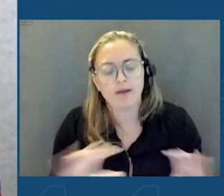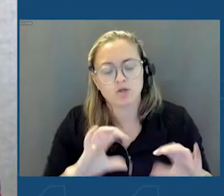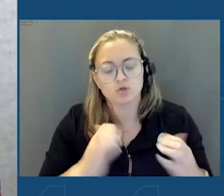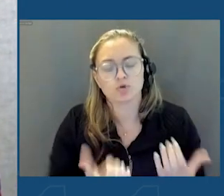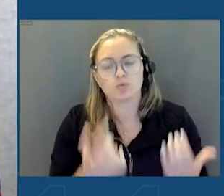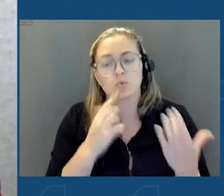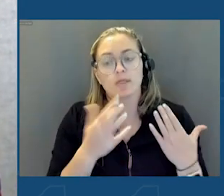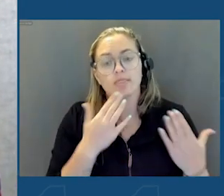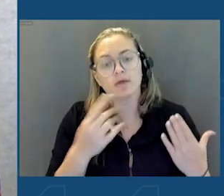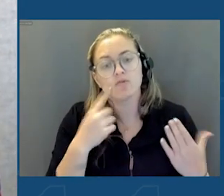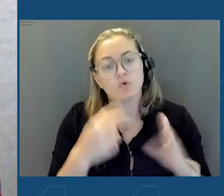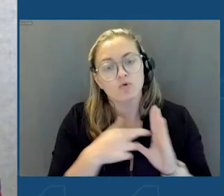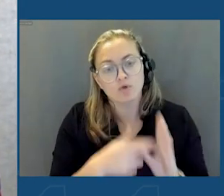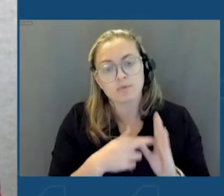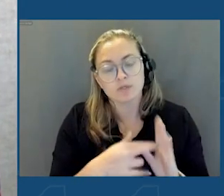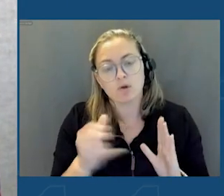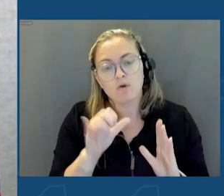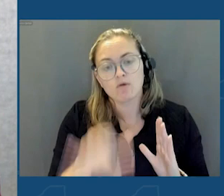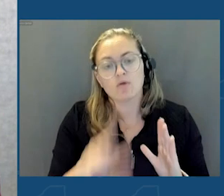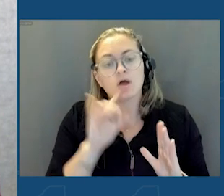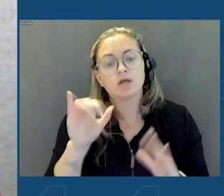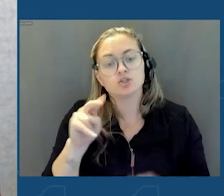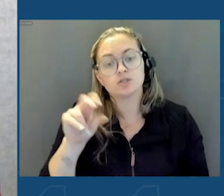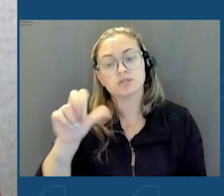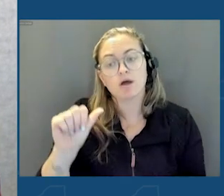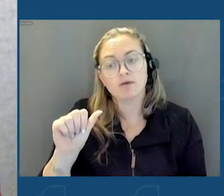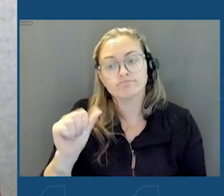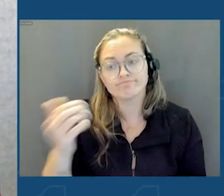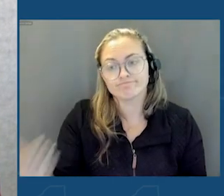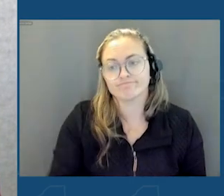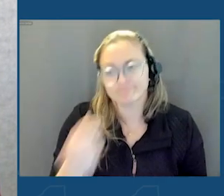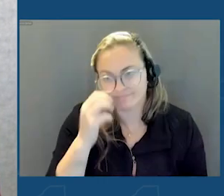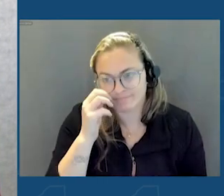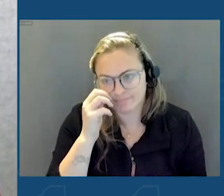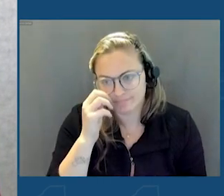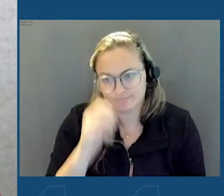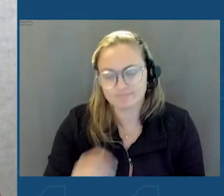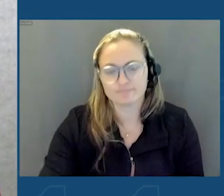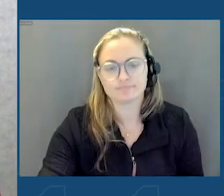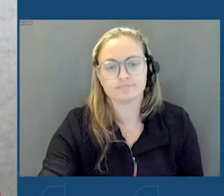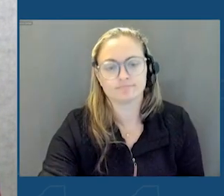her for representing all of them. Jessica, it's all yours.